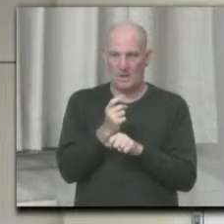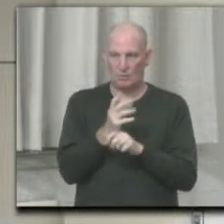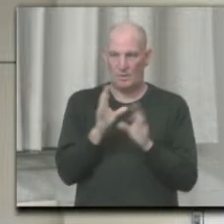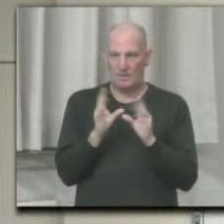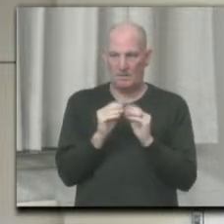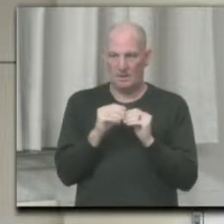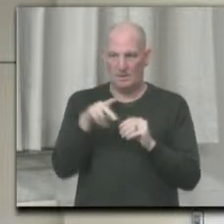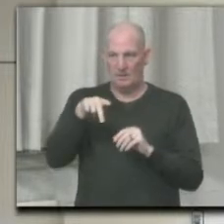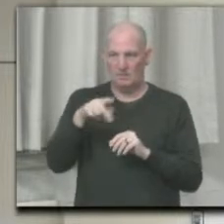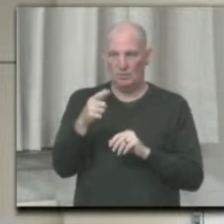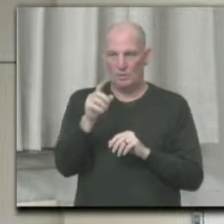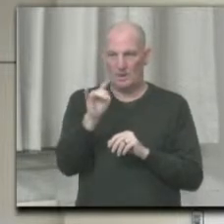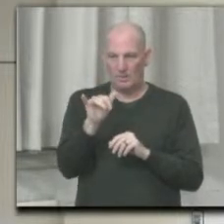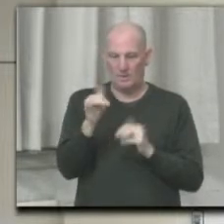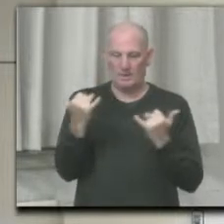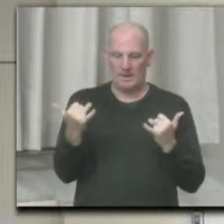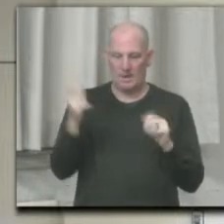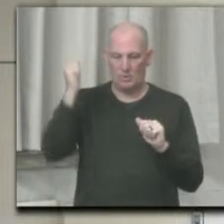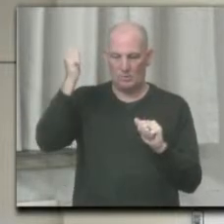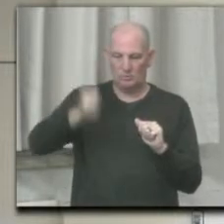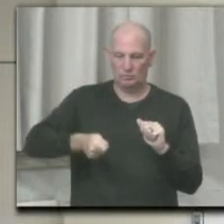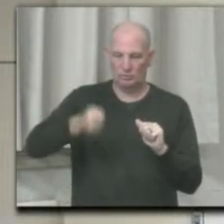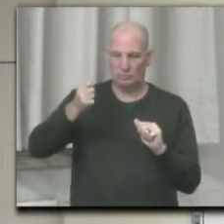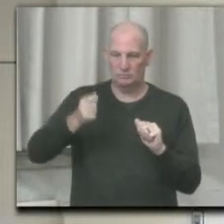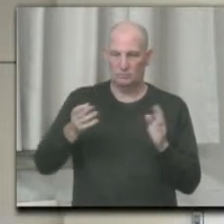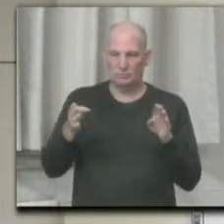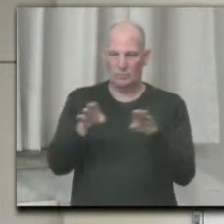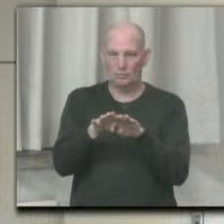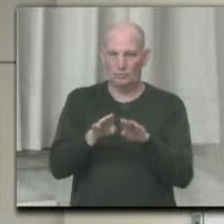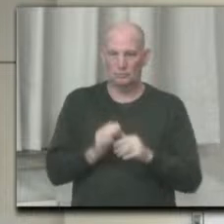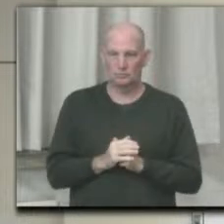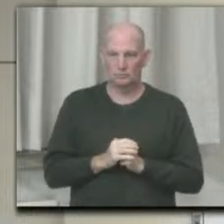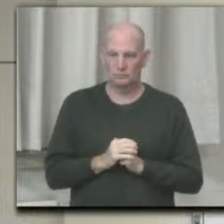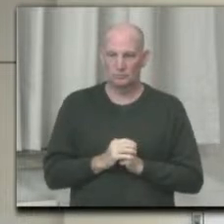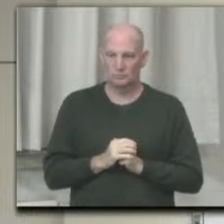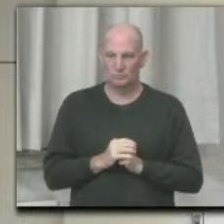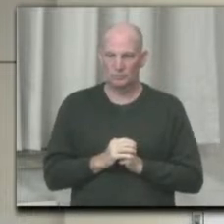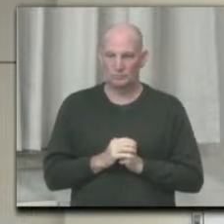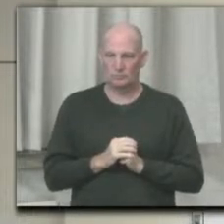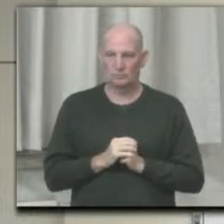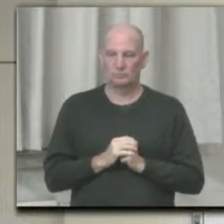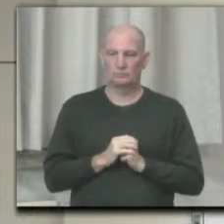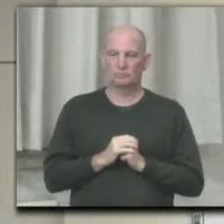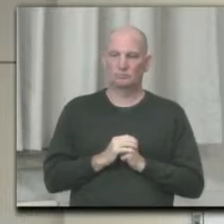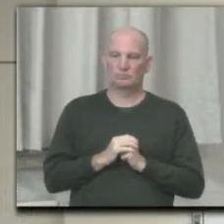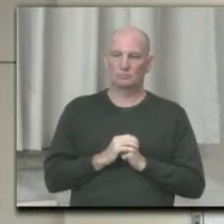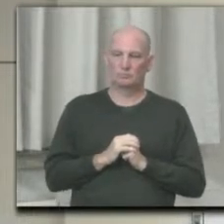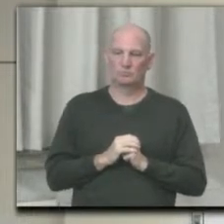County Board of Education is now adjourned. At 5:30 p.m. Thank you.